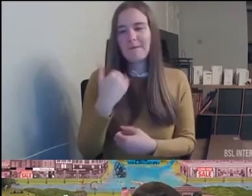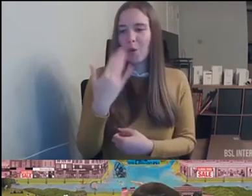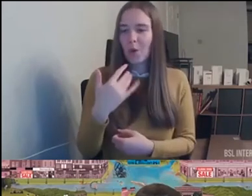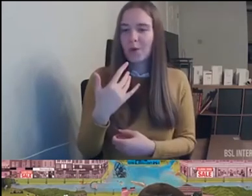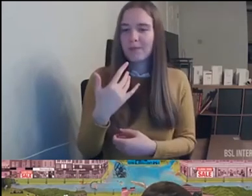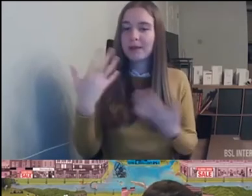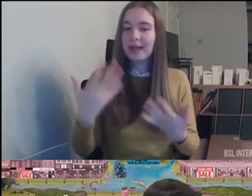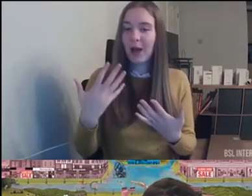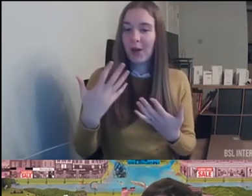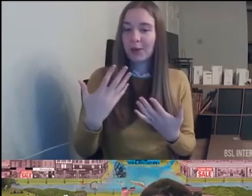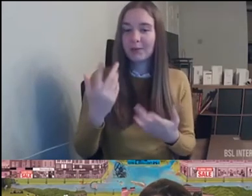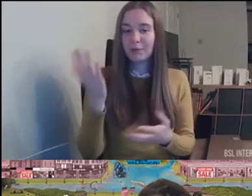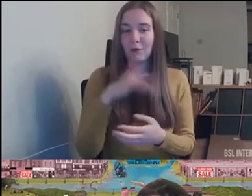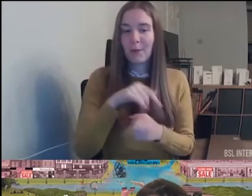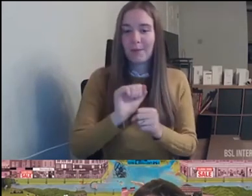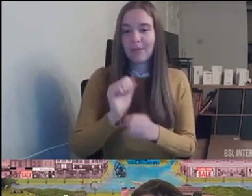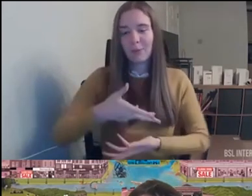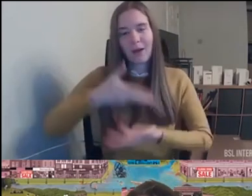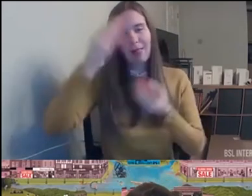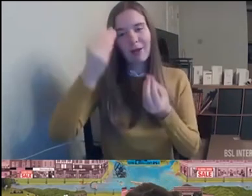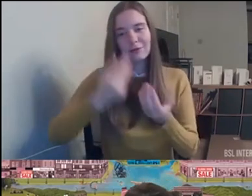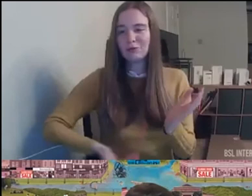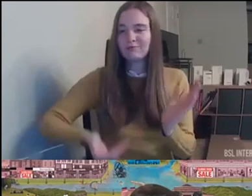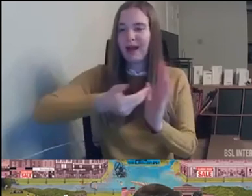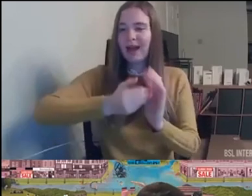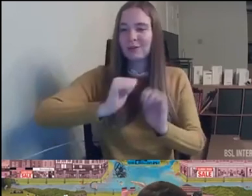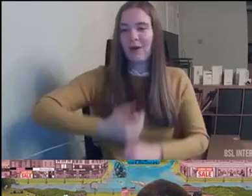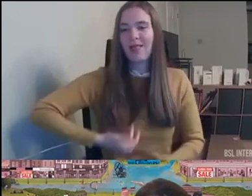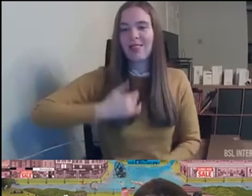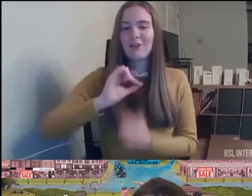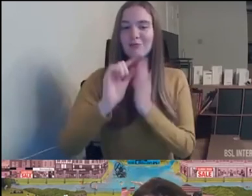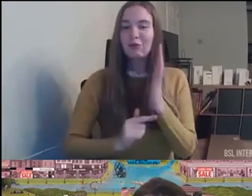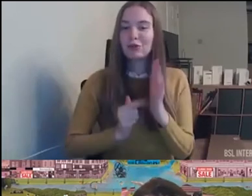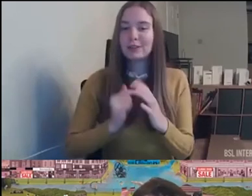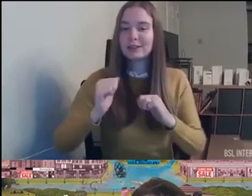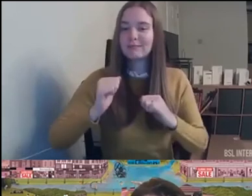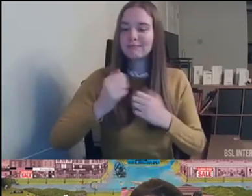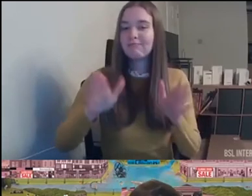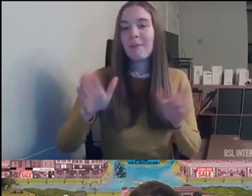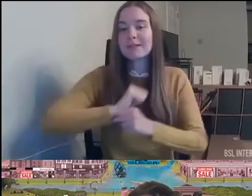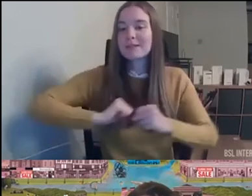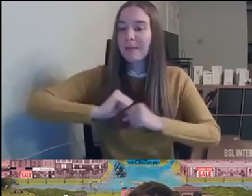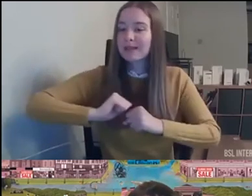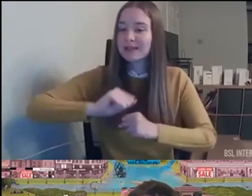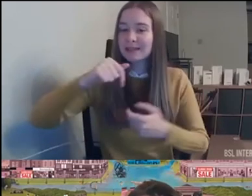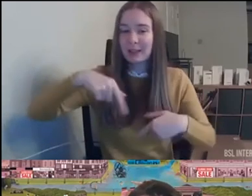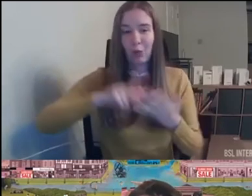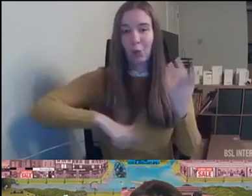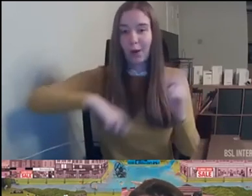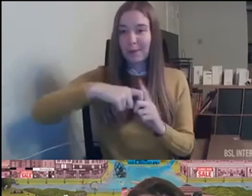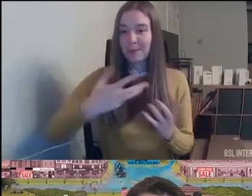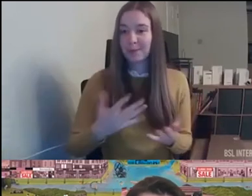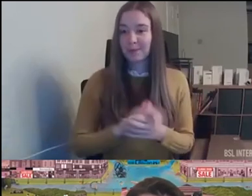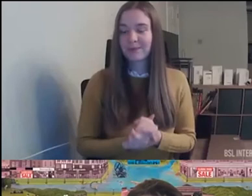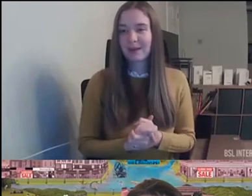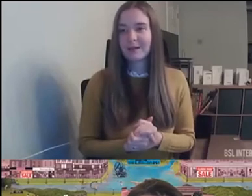we can take away some lessons to applied, so kind of live projects and public spaces back in the UK. I suppose something